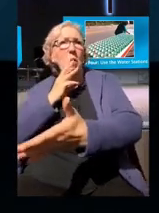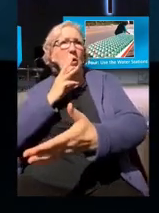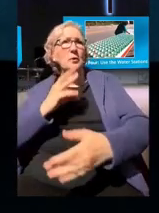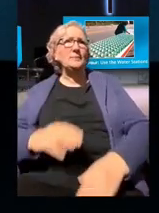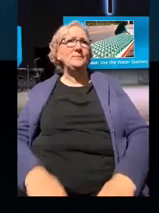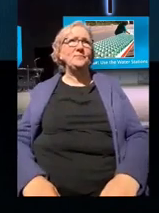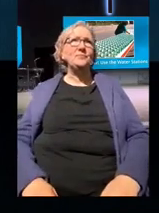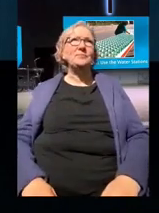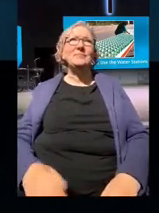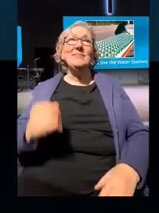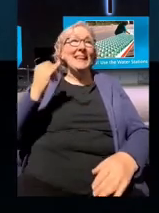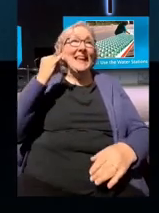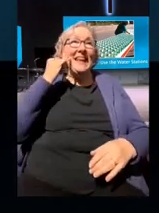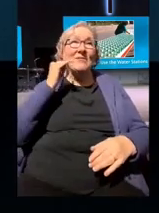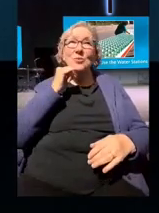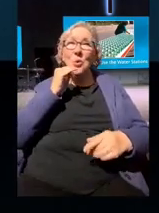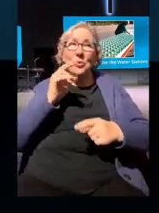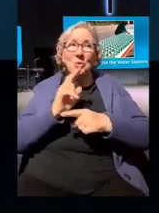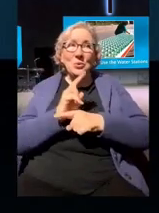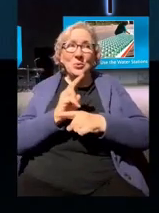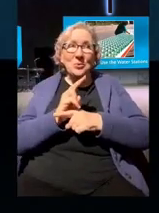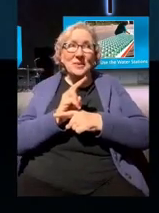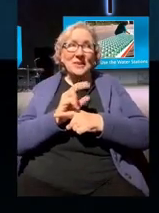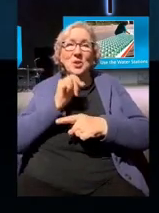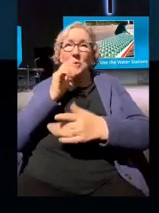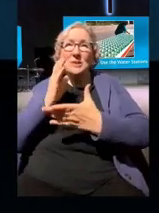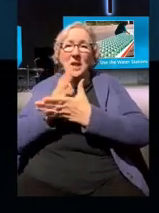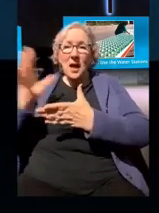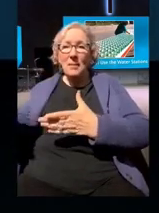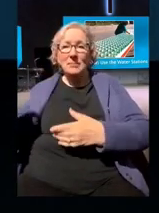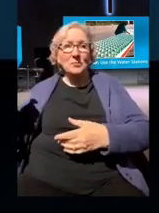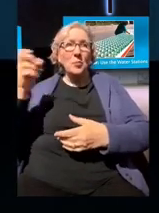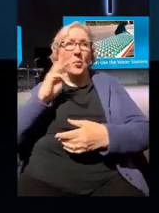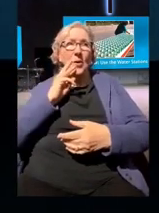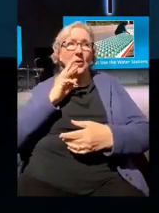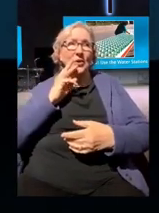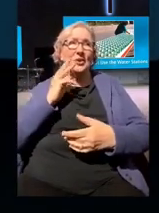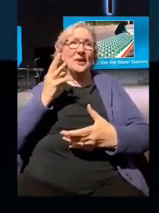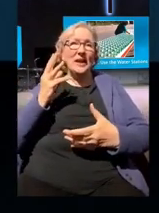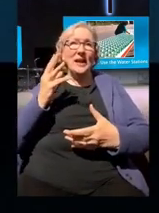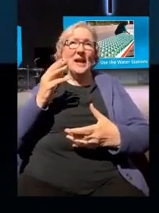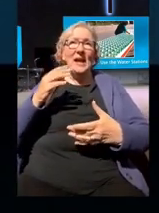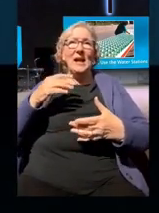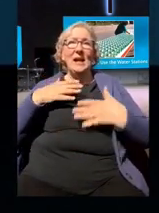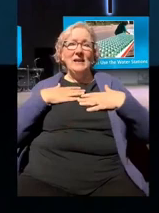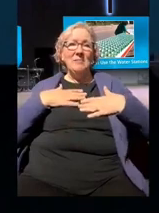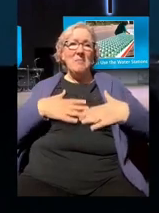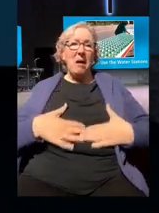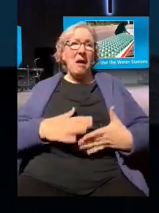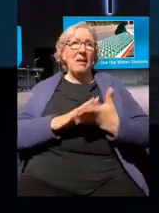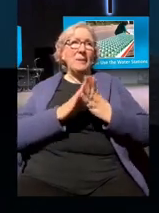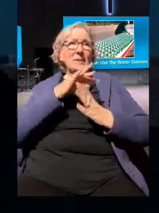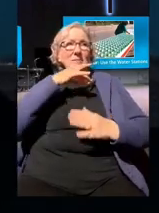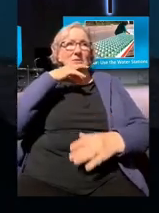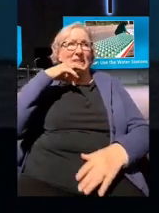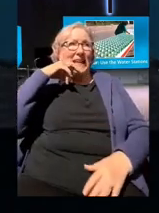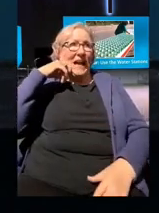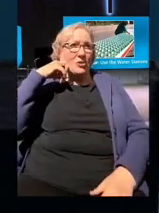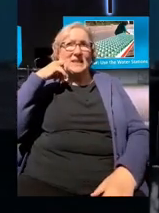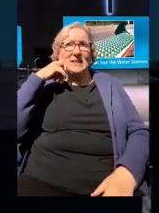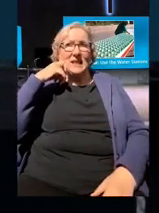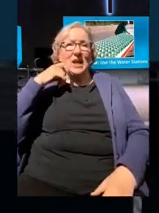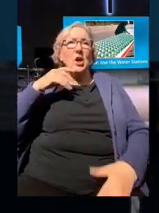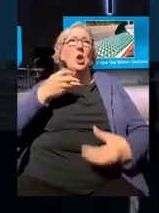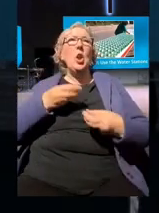don't stop at these water stations, the dehydration that's going to set in is going to cause you to lose a whole lot more